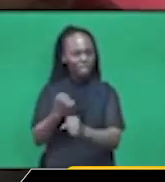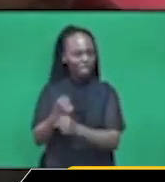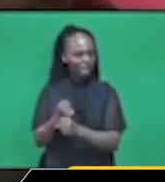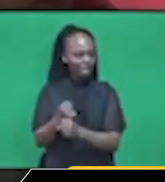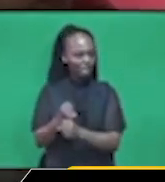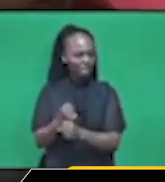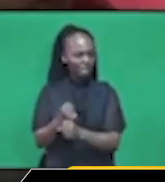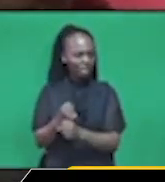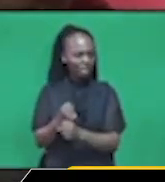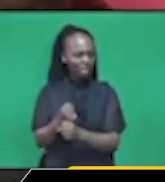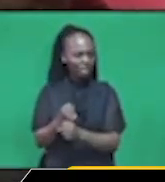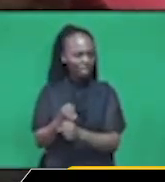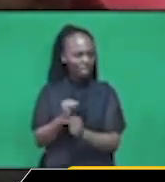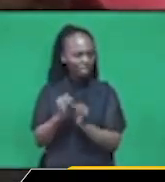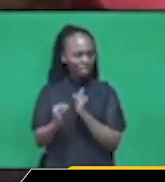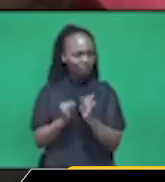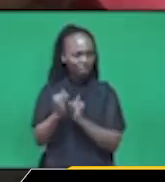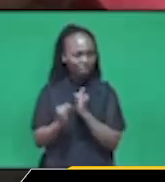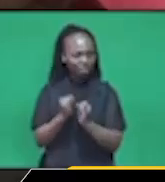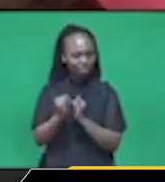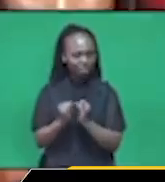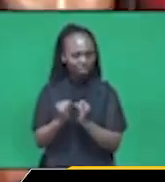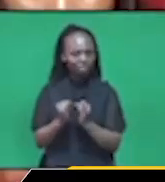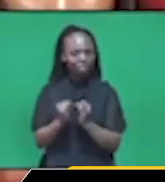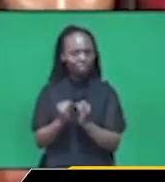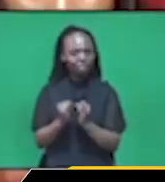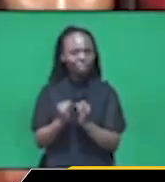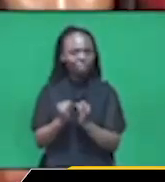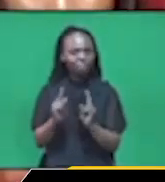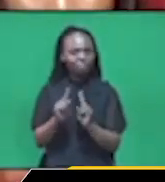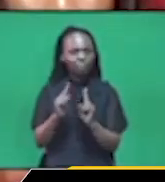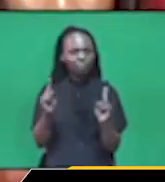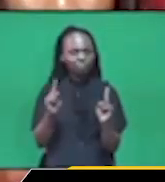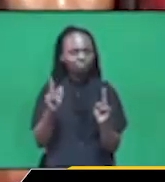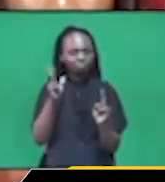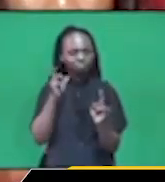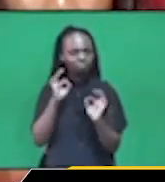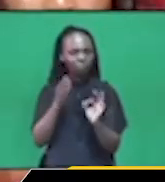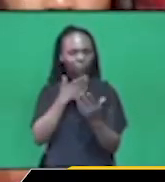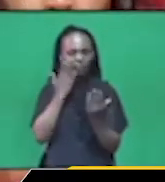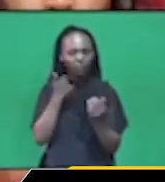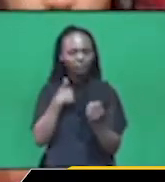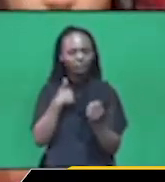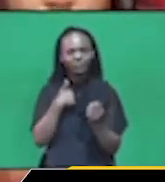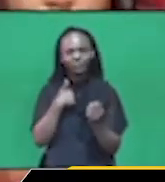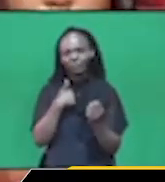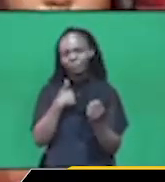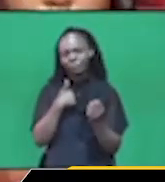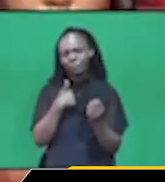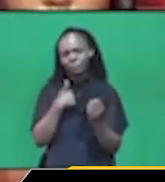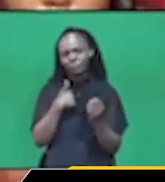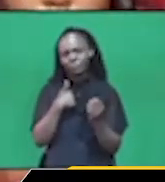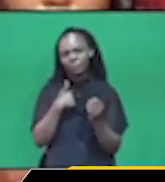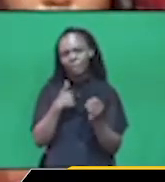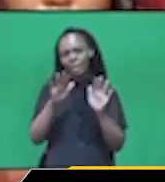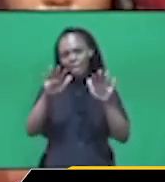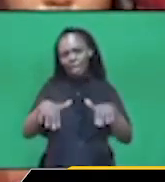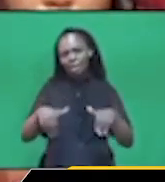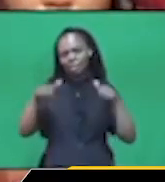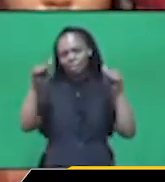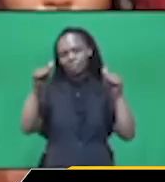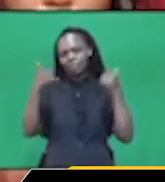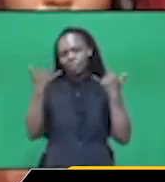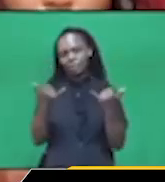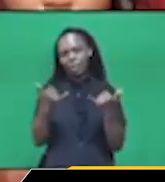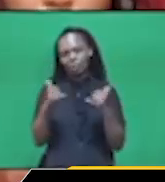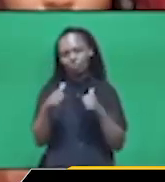up to its wars. However, this third People's Assembly occurs at a challenging